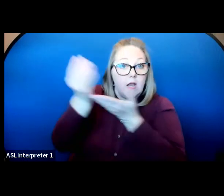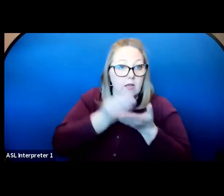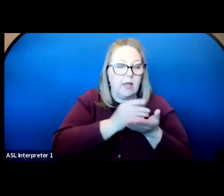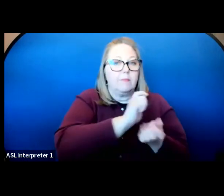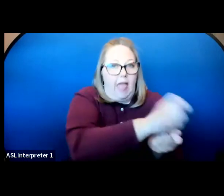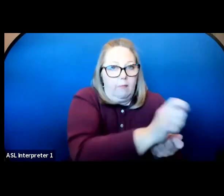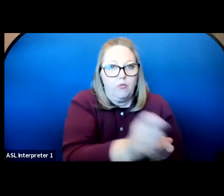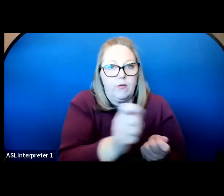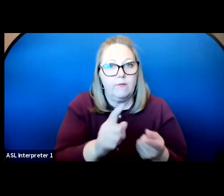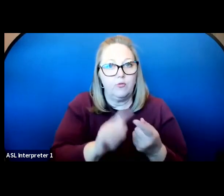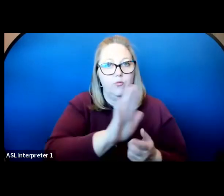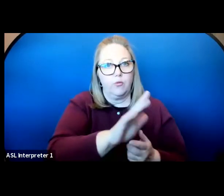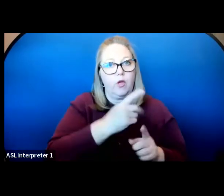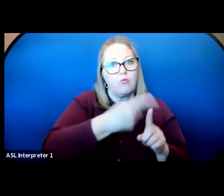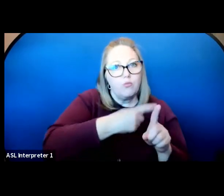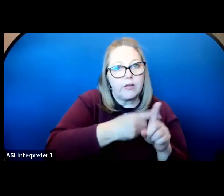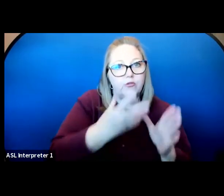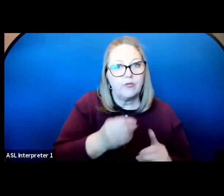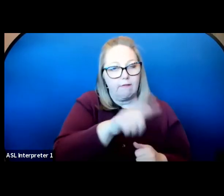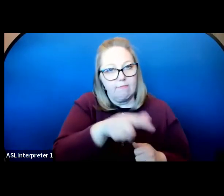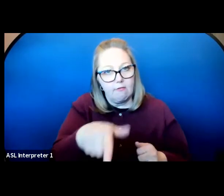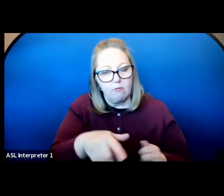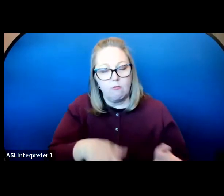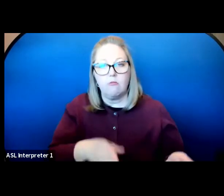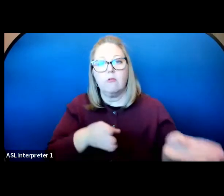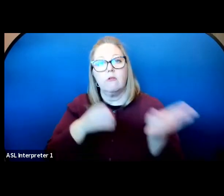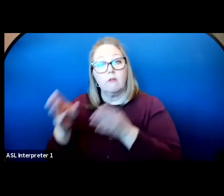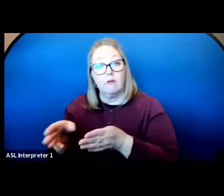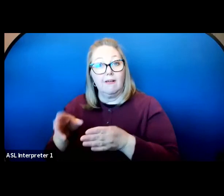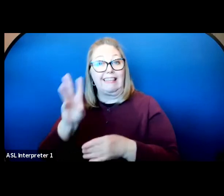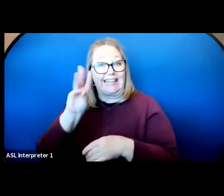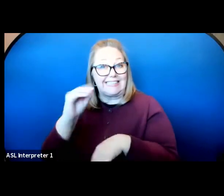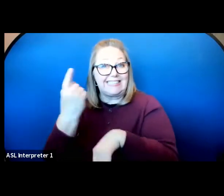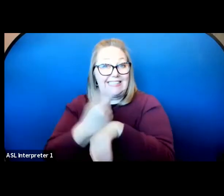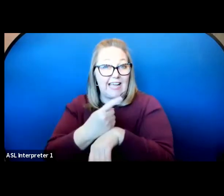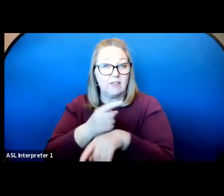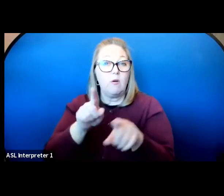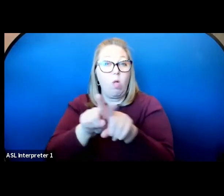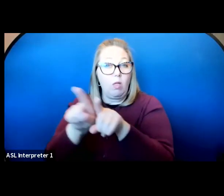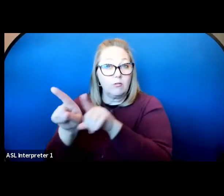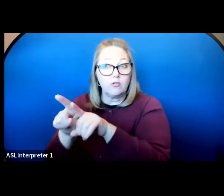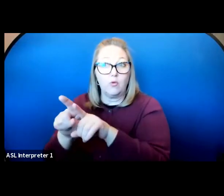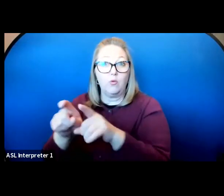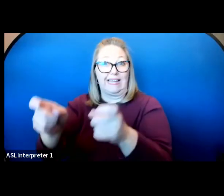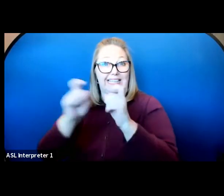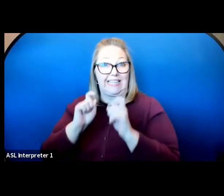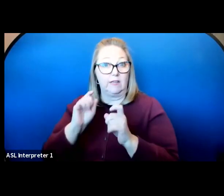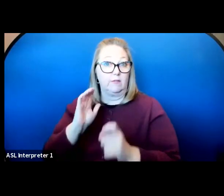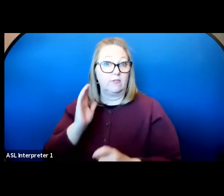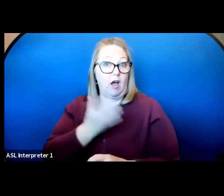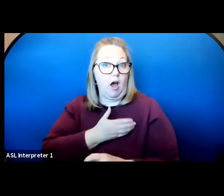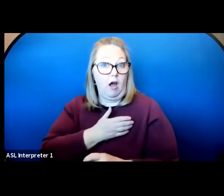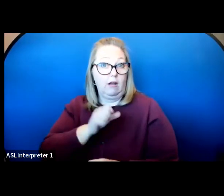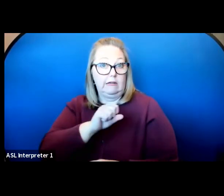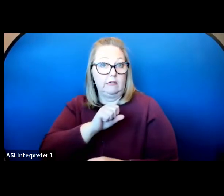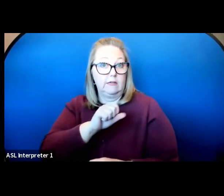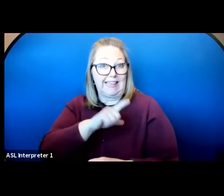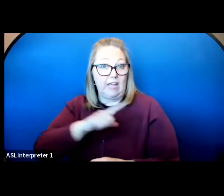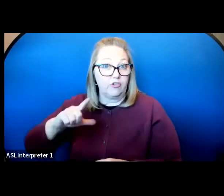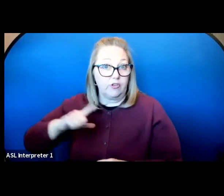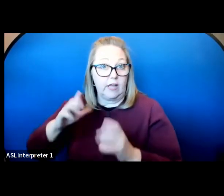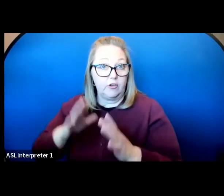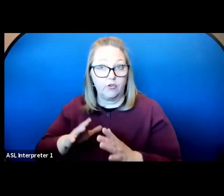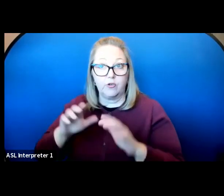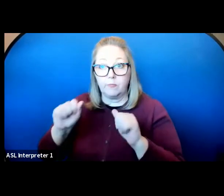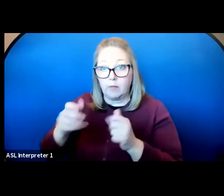and efficiently. It also gives the legislature and other elected bodies time to work with stakeholders to make sure that our landlords and our tenants